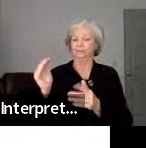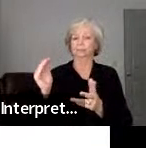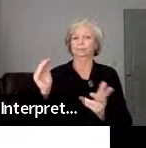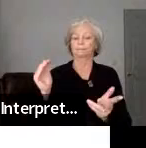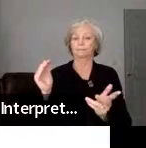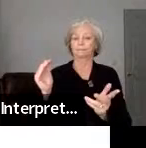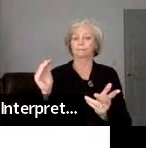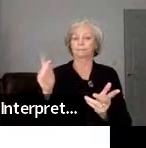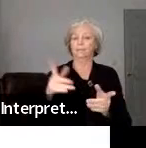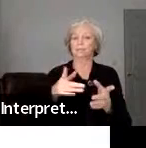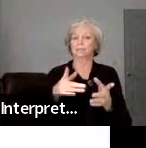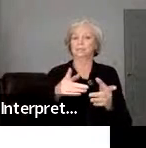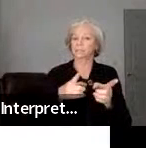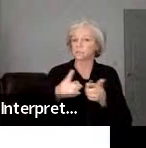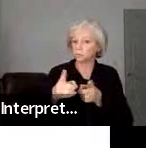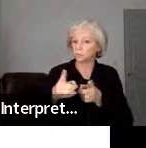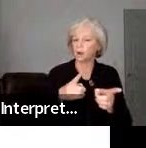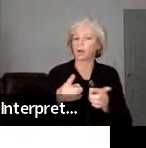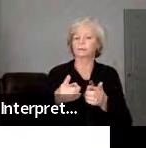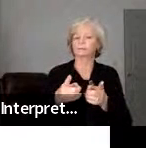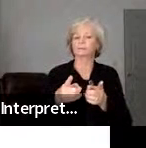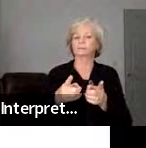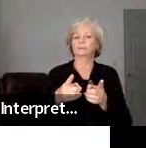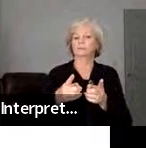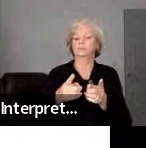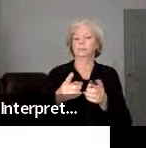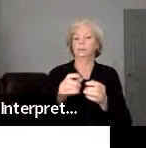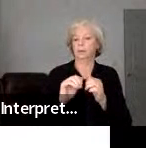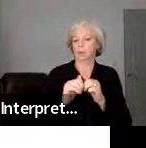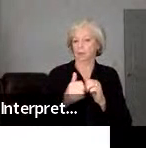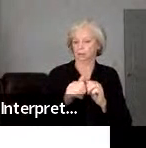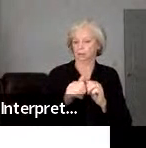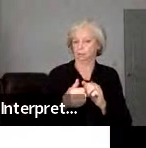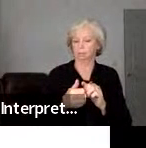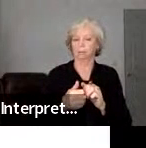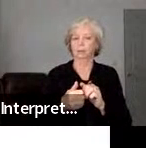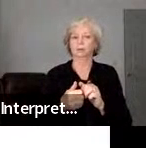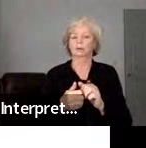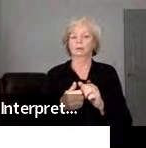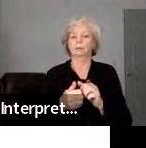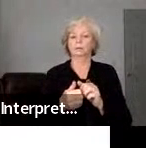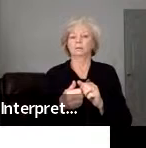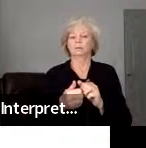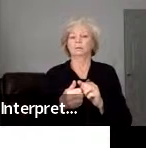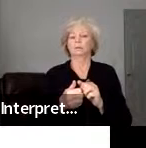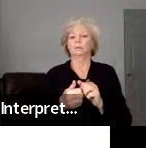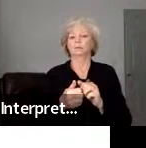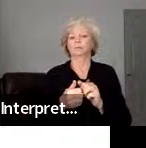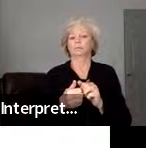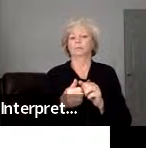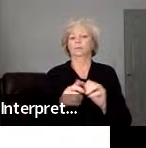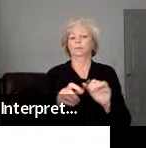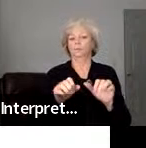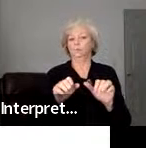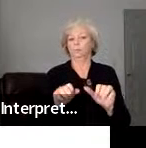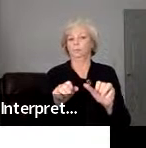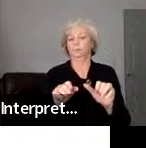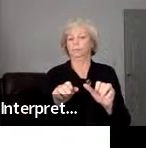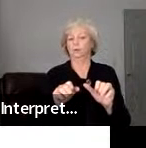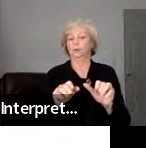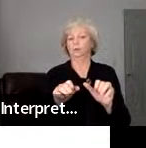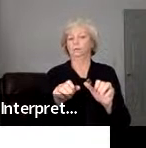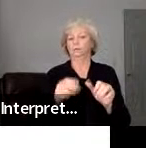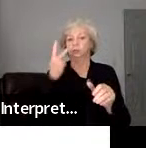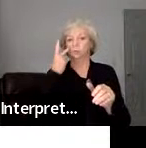been described now in a few places, and it's been shown to when you are able to look at